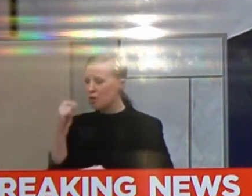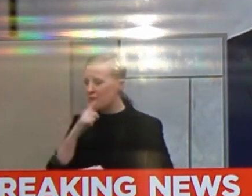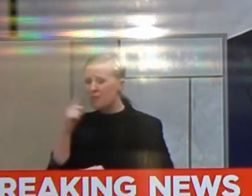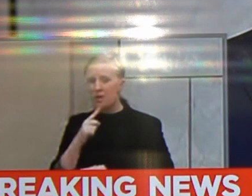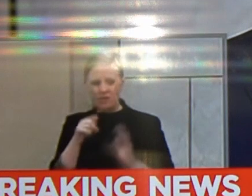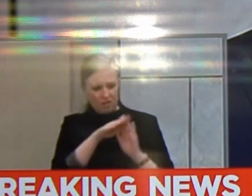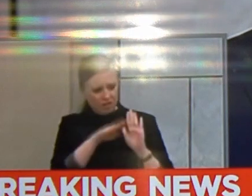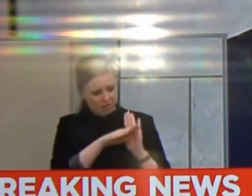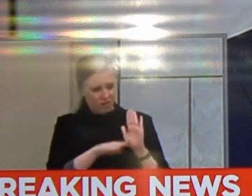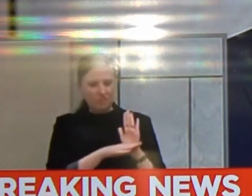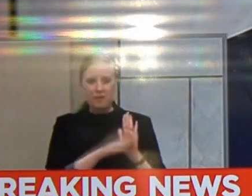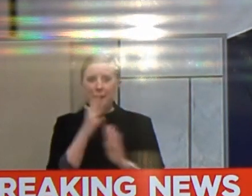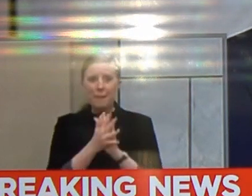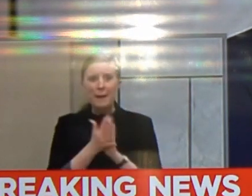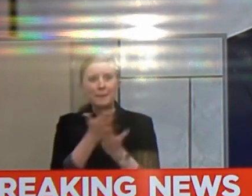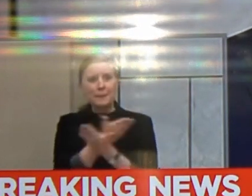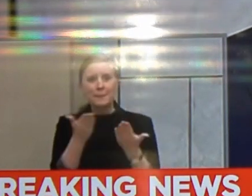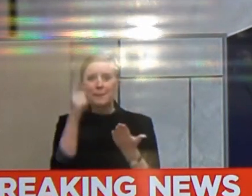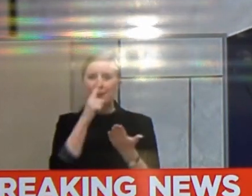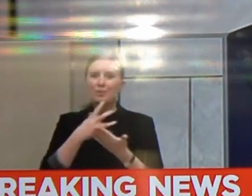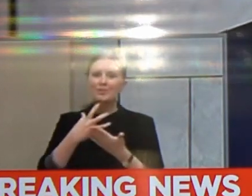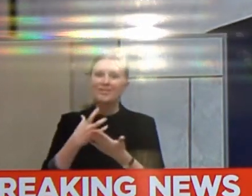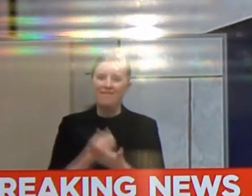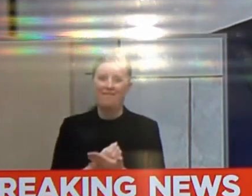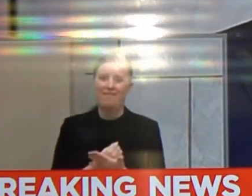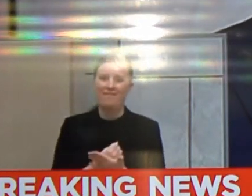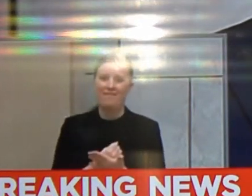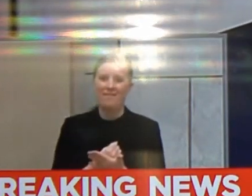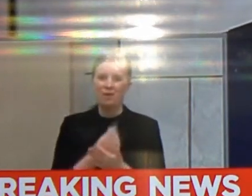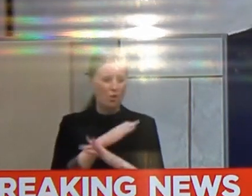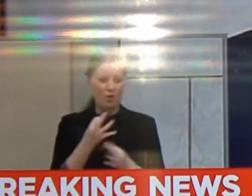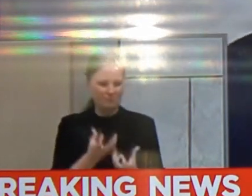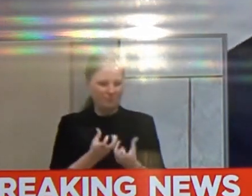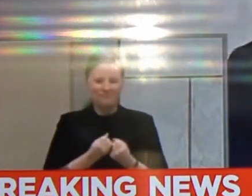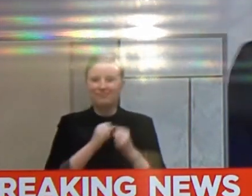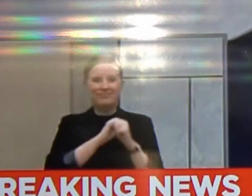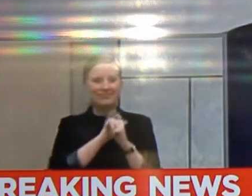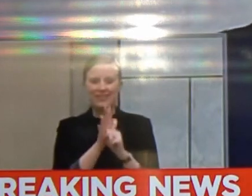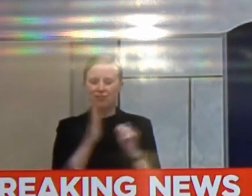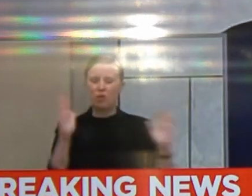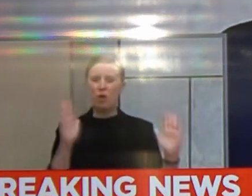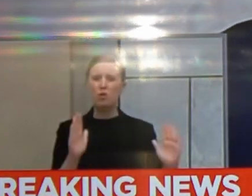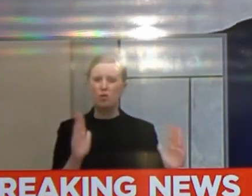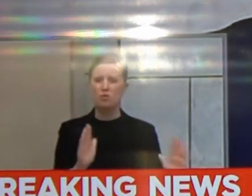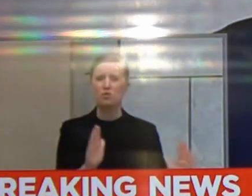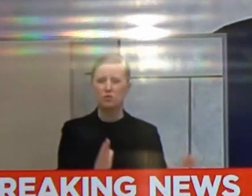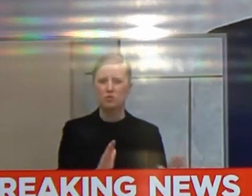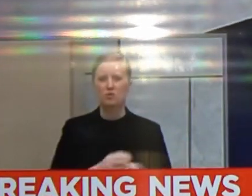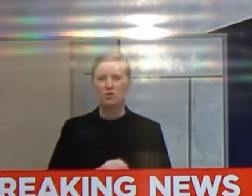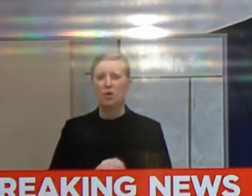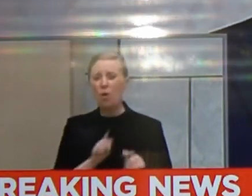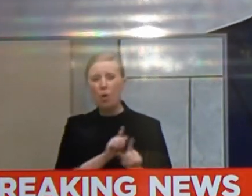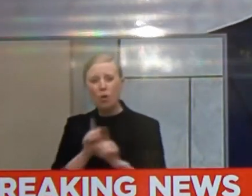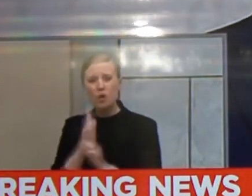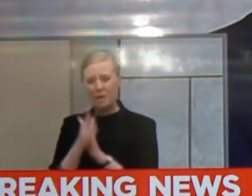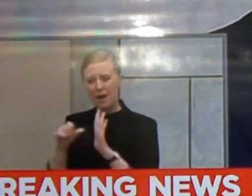Now, one of the things the National Cabinet is very keen to do now, we've got through, and I'm sure you would agree, there has been a mammoth amount of